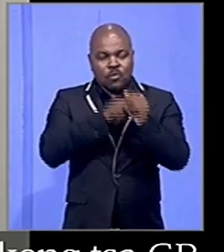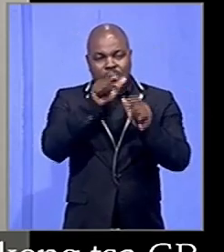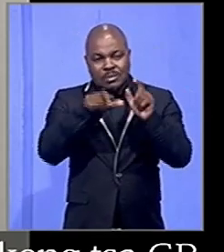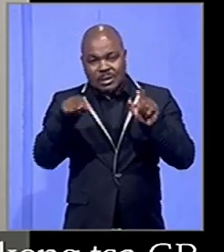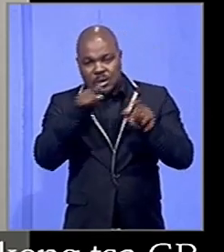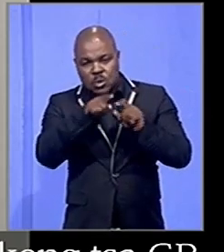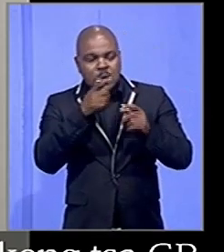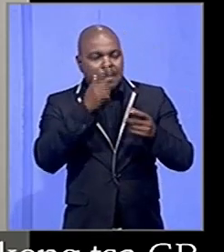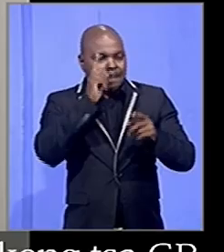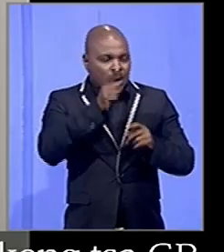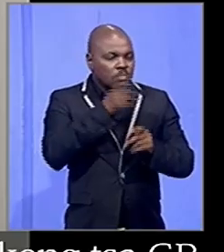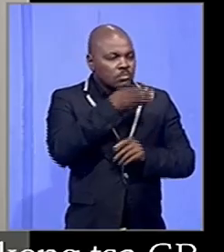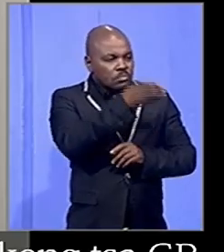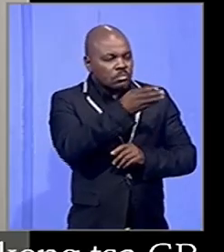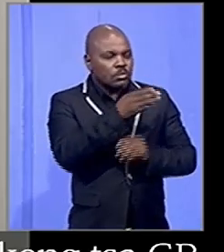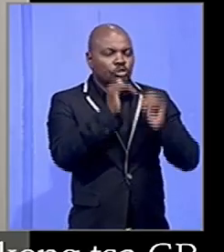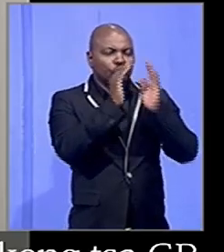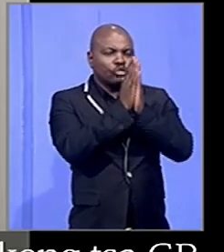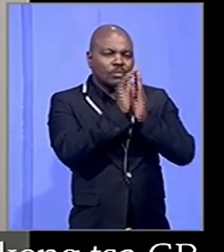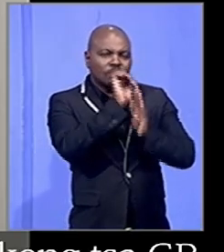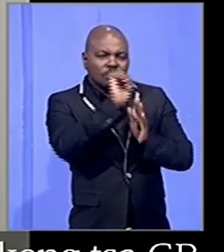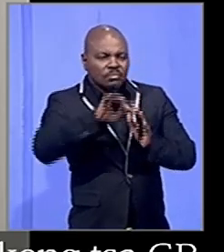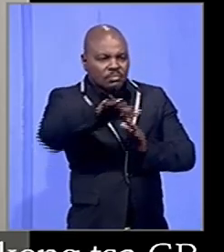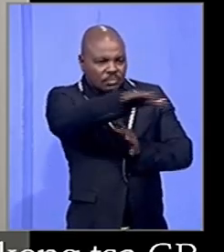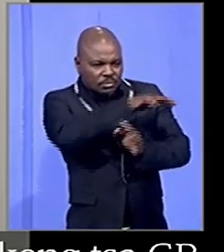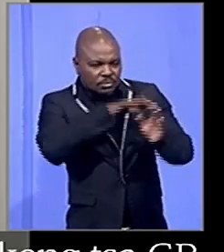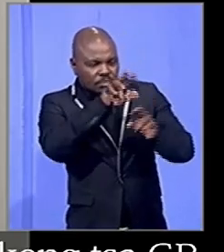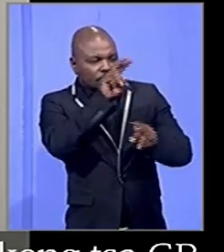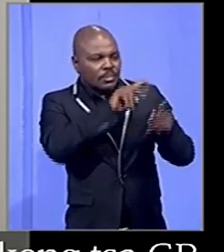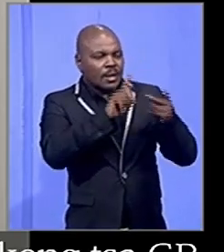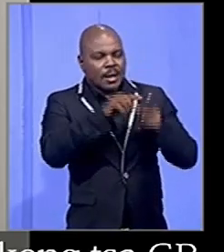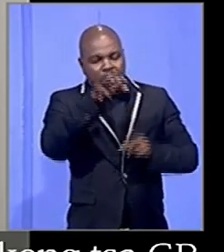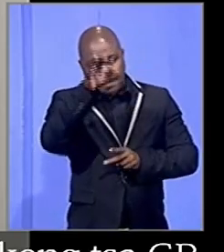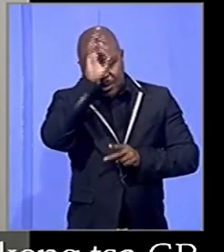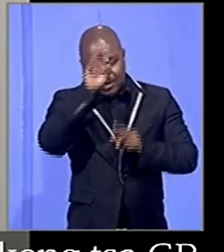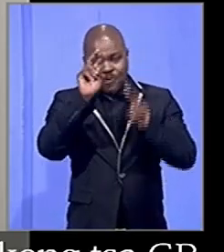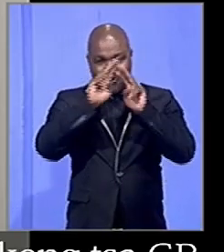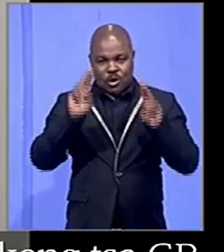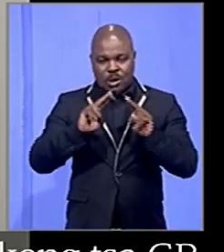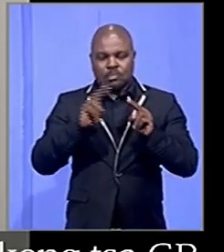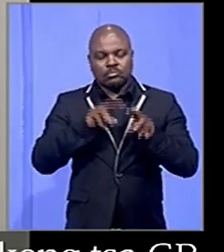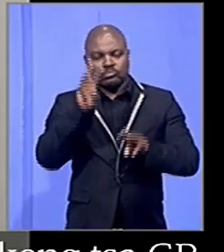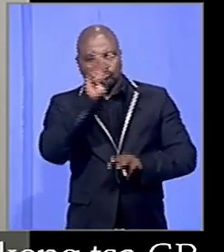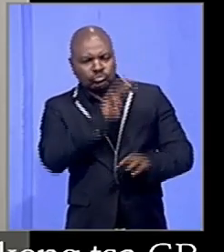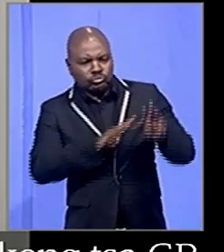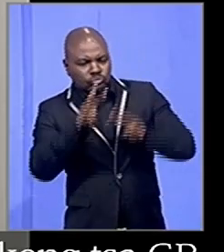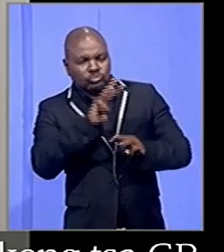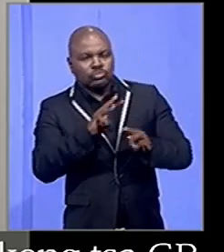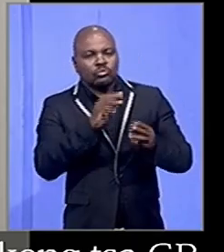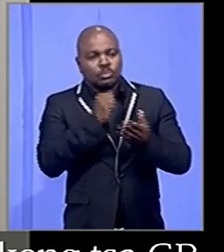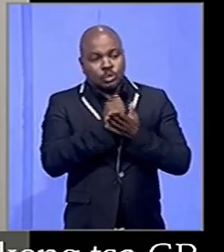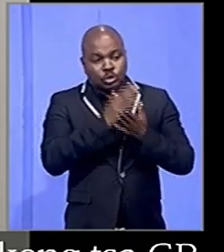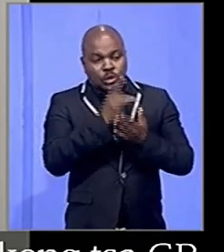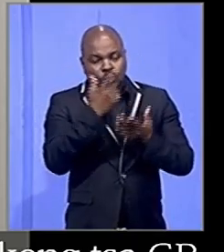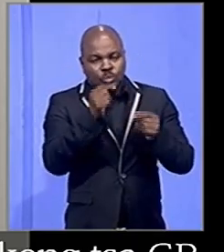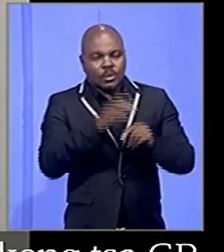campaigns at their local churches together with community police forums and patrollers, focusing on encouraging churches to enhance